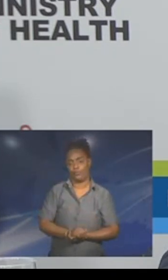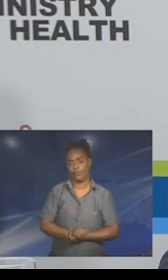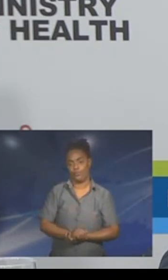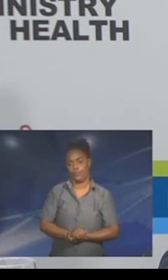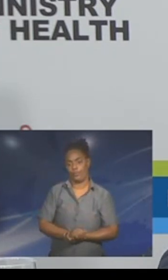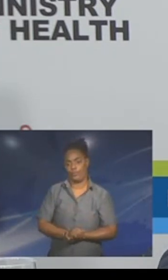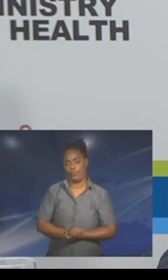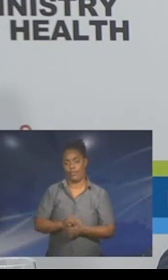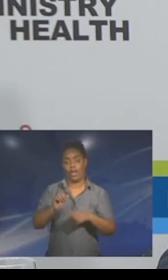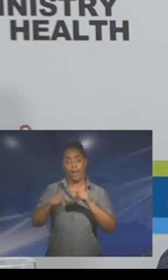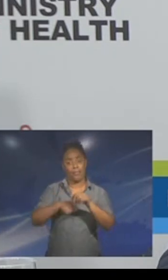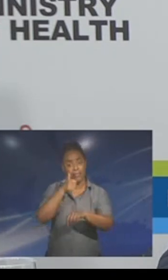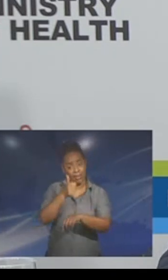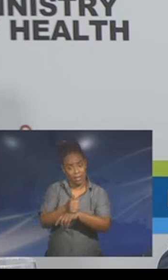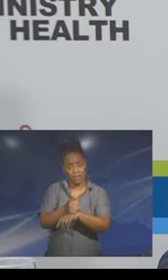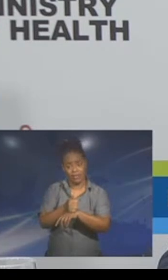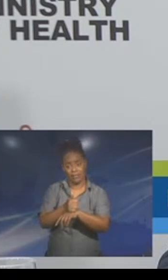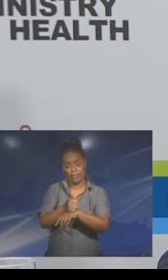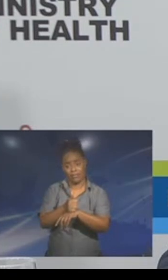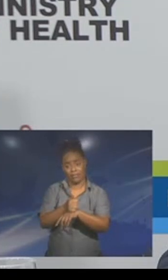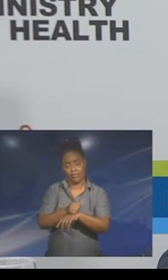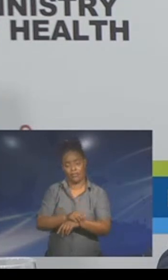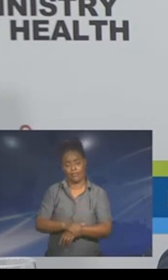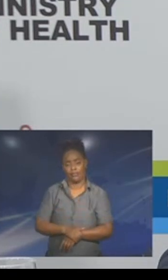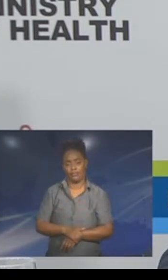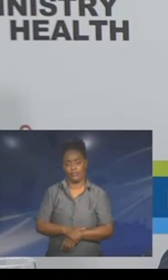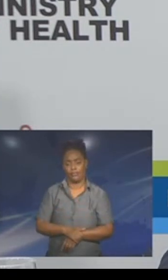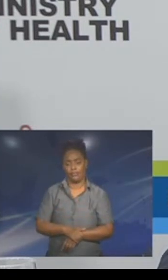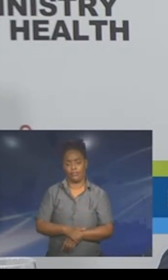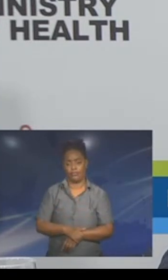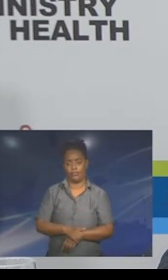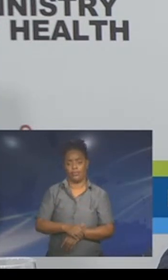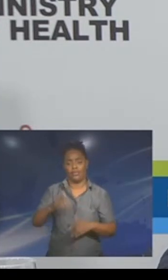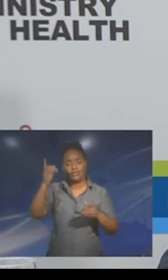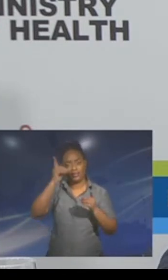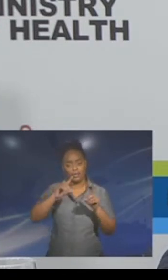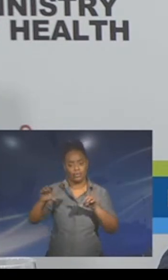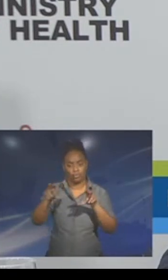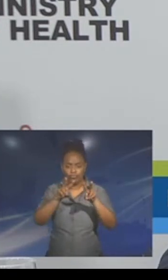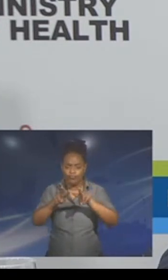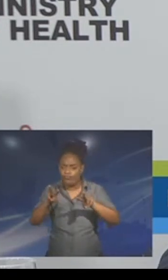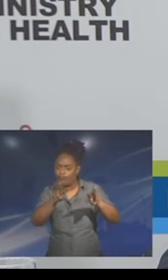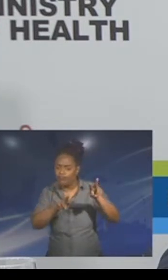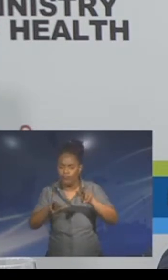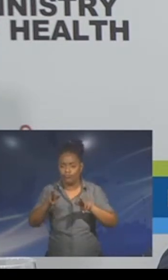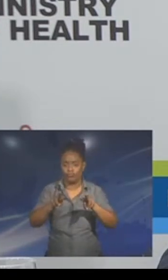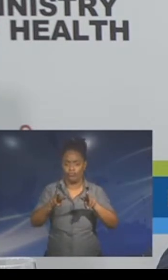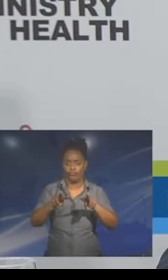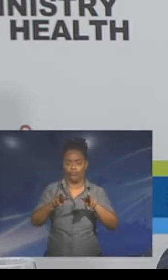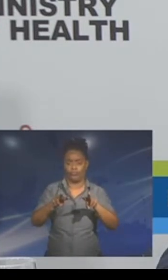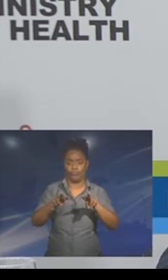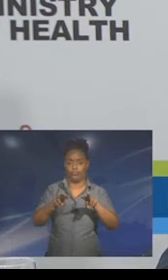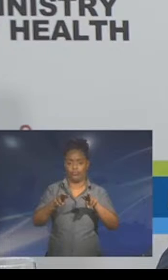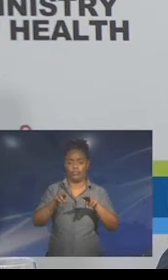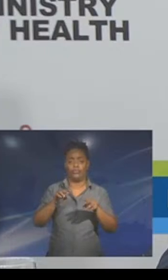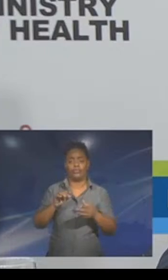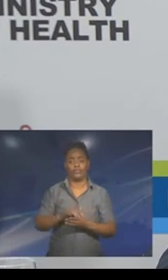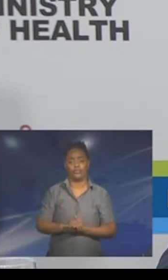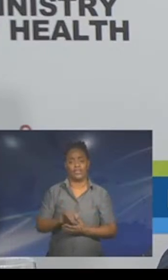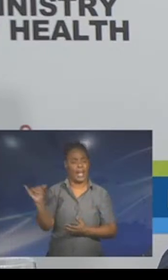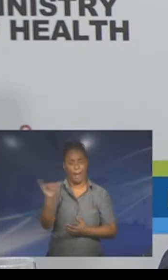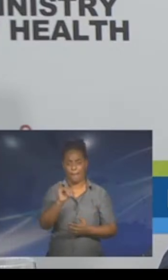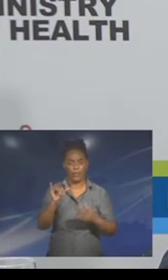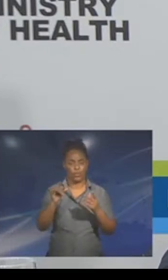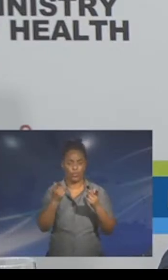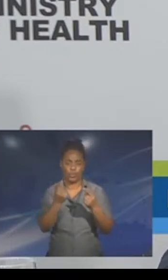Establish and intensify epidemiological disease surveillance, which we have, and which was strengthened for COVID,